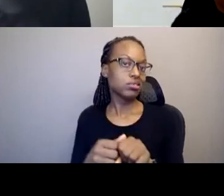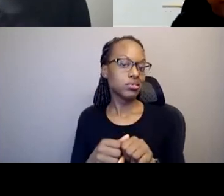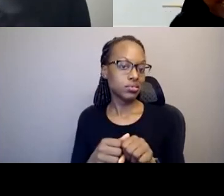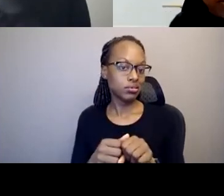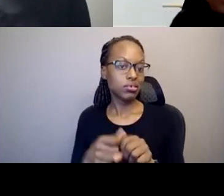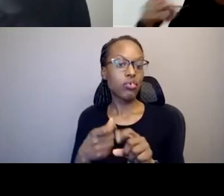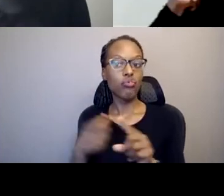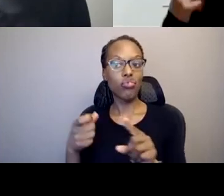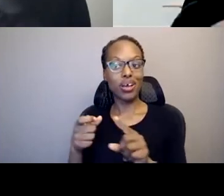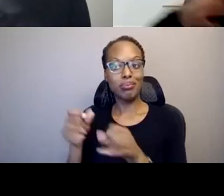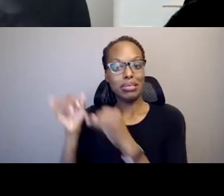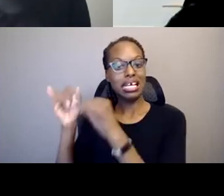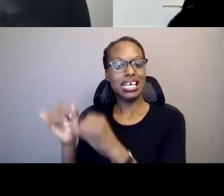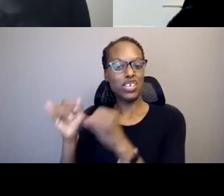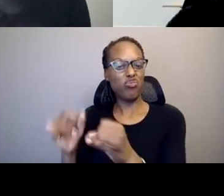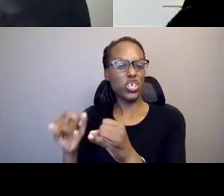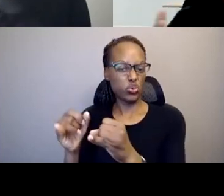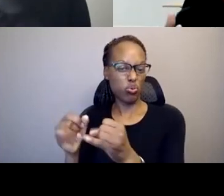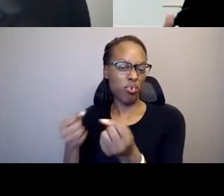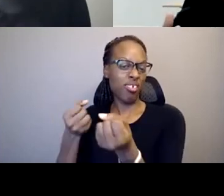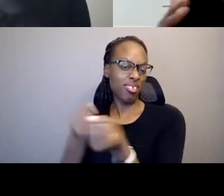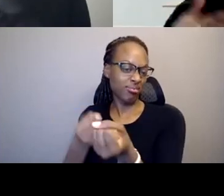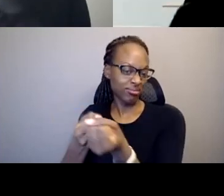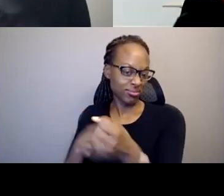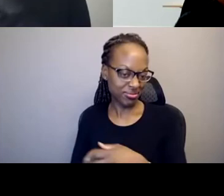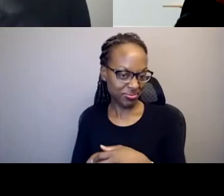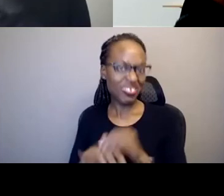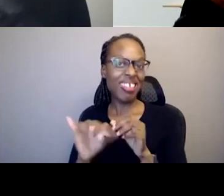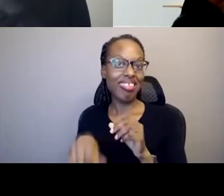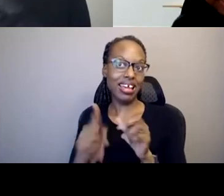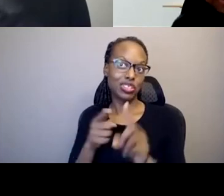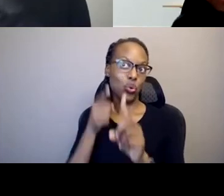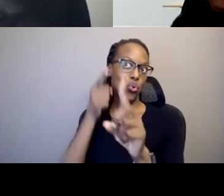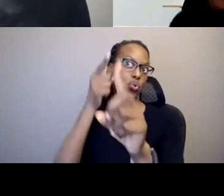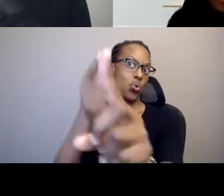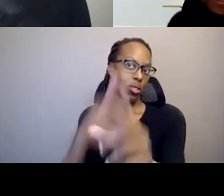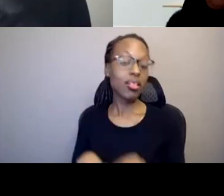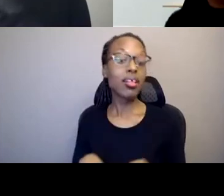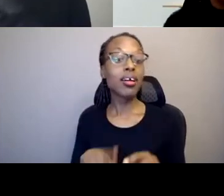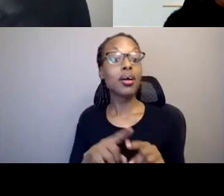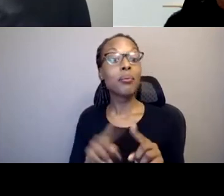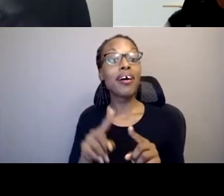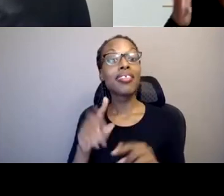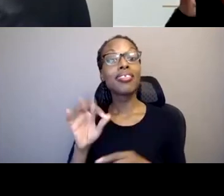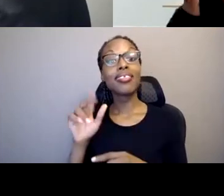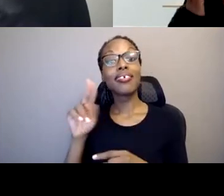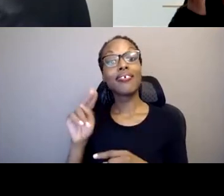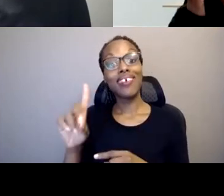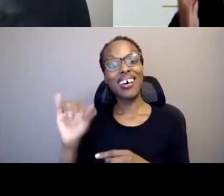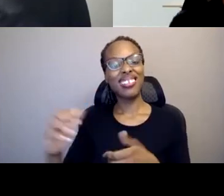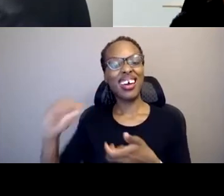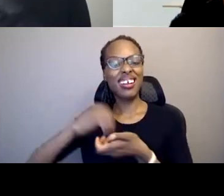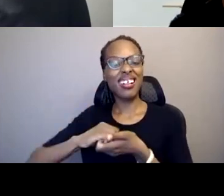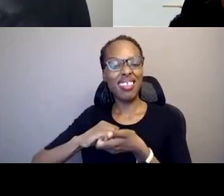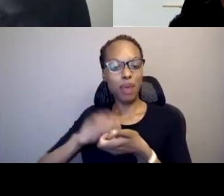funder portfolios. It's longer term work, but the fund portion of what we do, which is the collaborative fund, we have 23